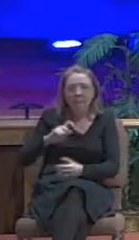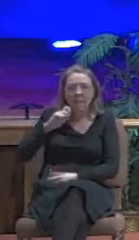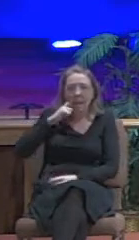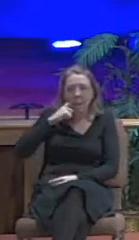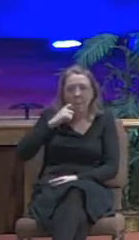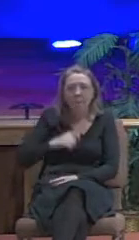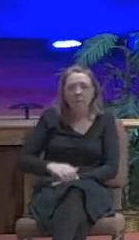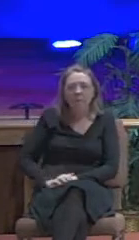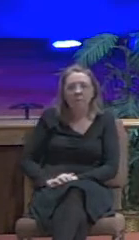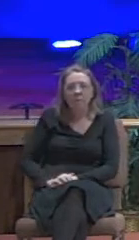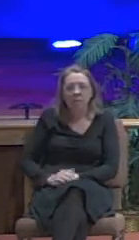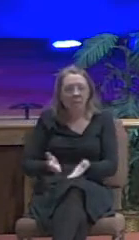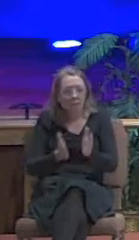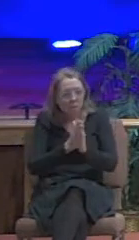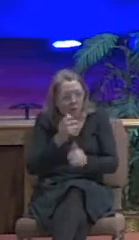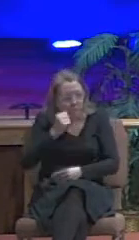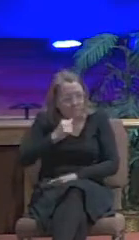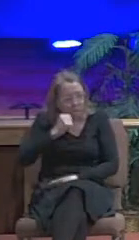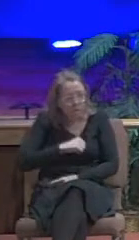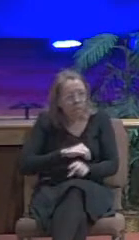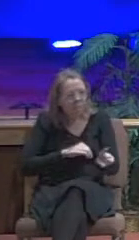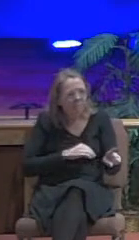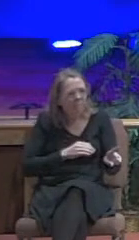And she stopped and she could not answer me.